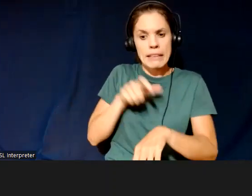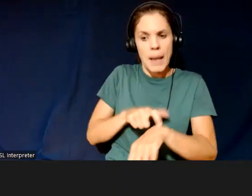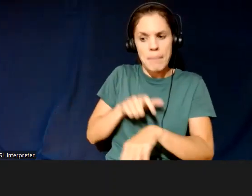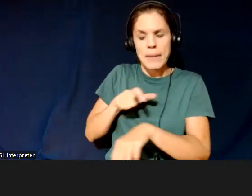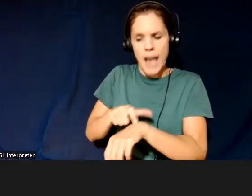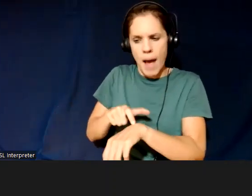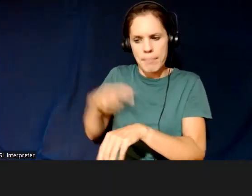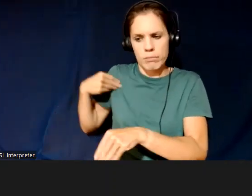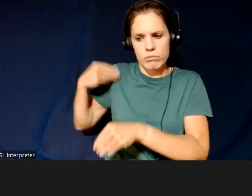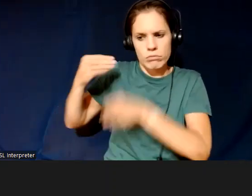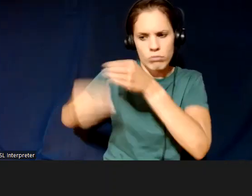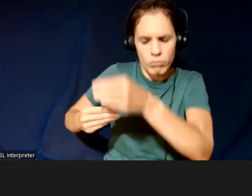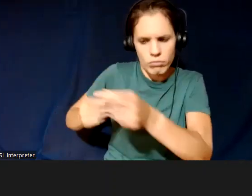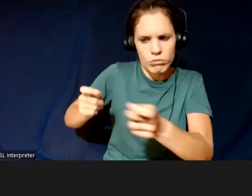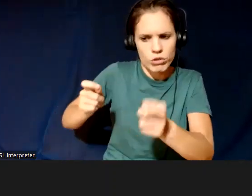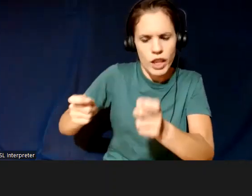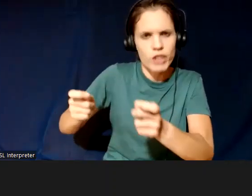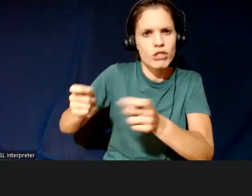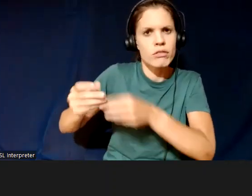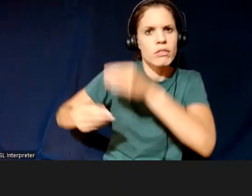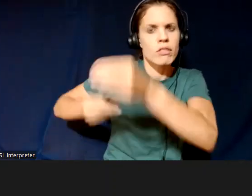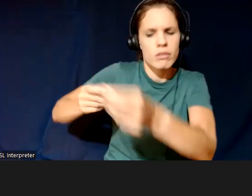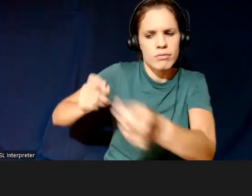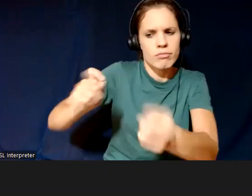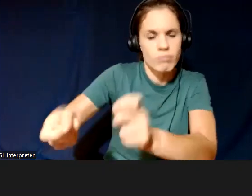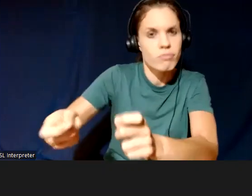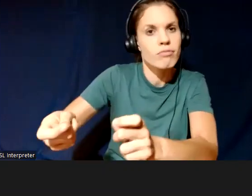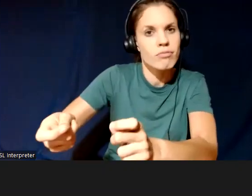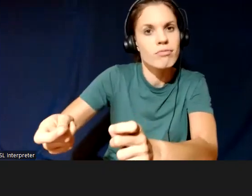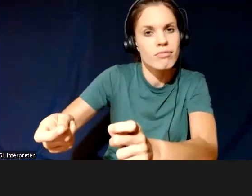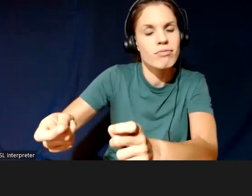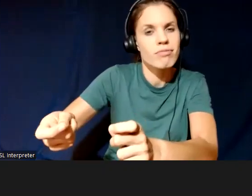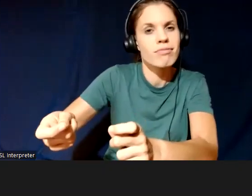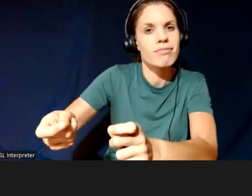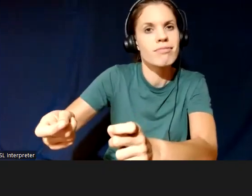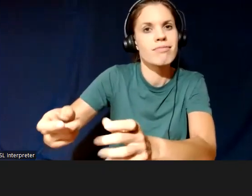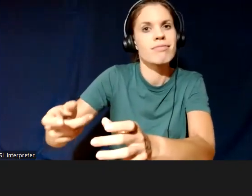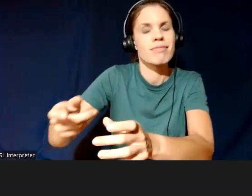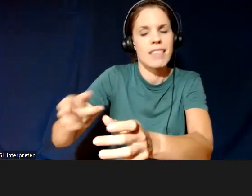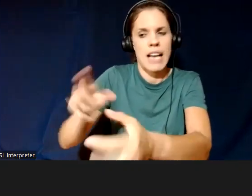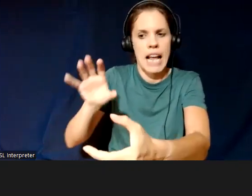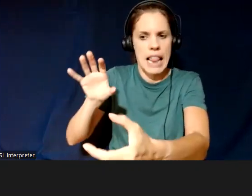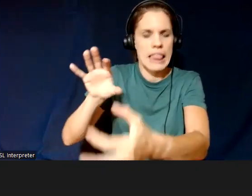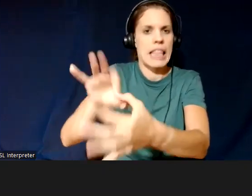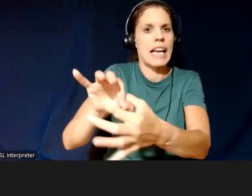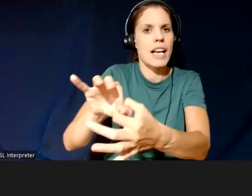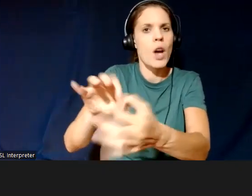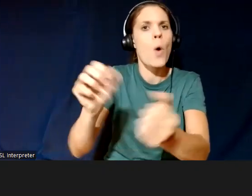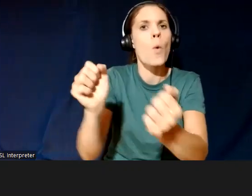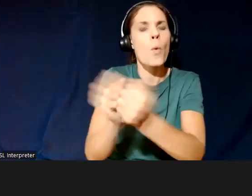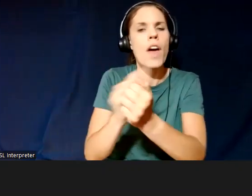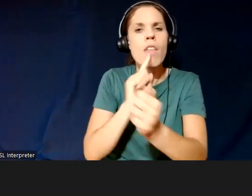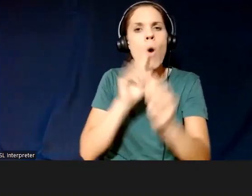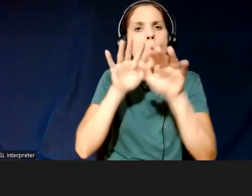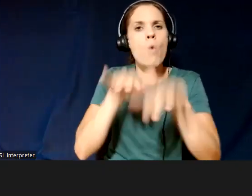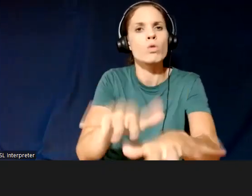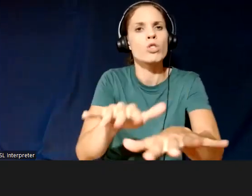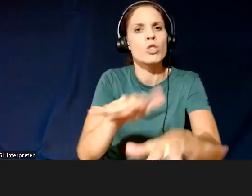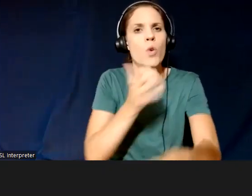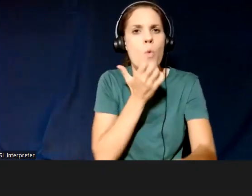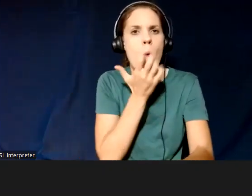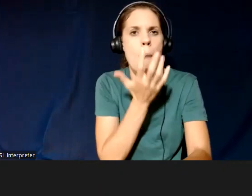marker indicating earlier migration timing in that species, and linked it directly to ocean warming.